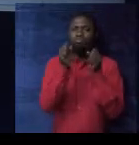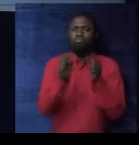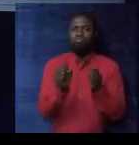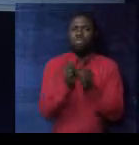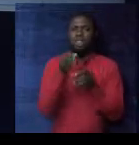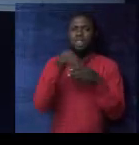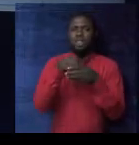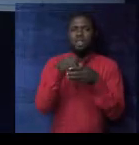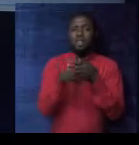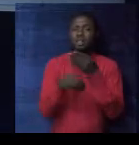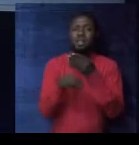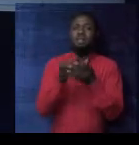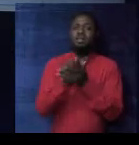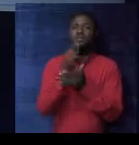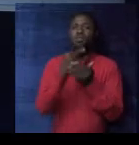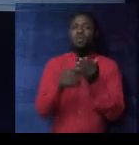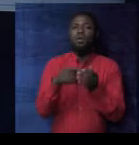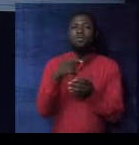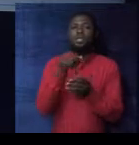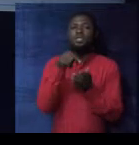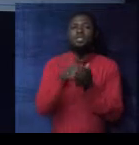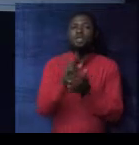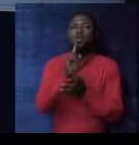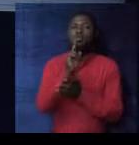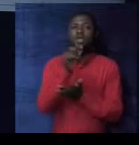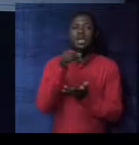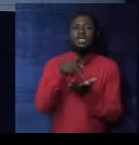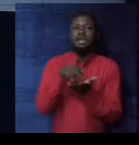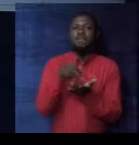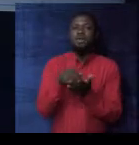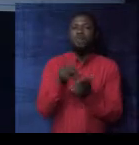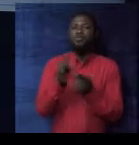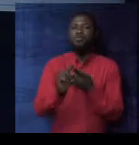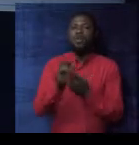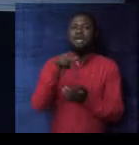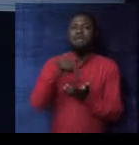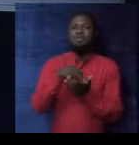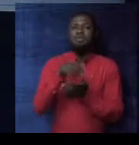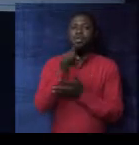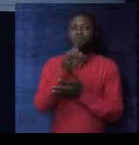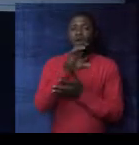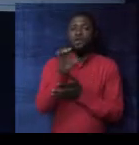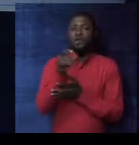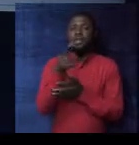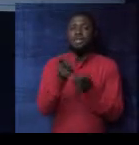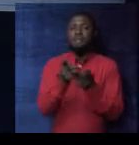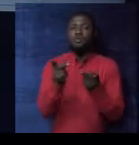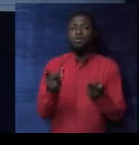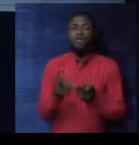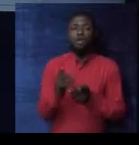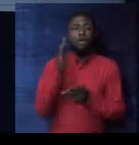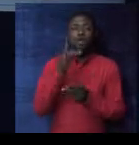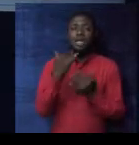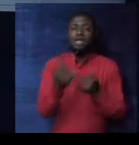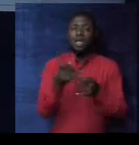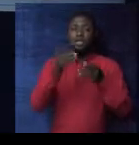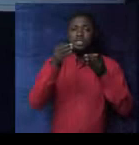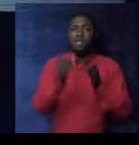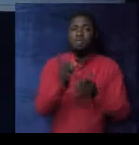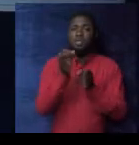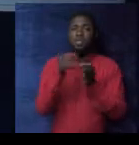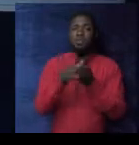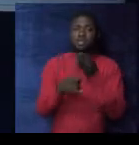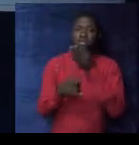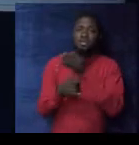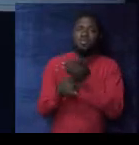single squares in here. And so that's what this 1 represents. It represents 100. So the position will now